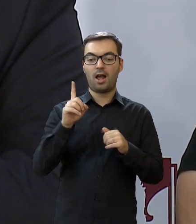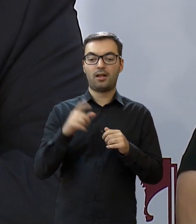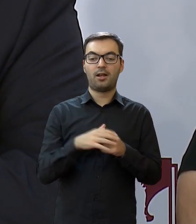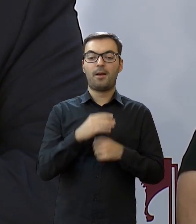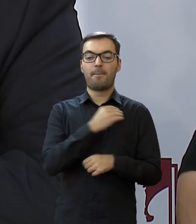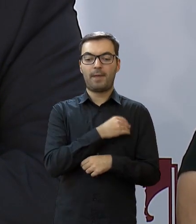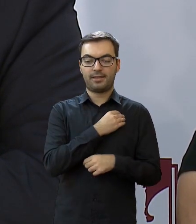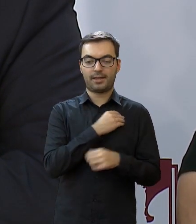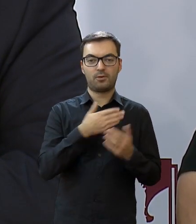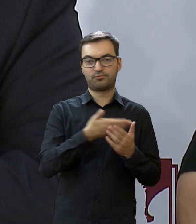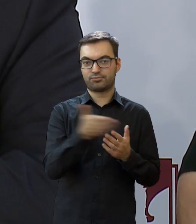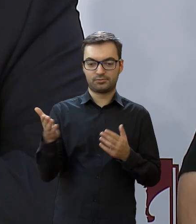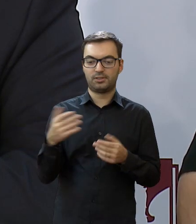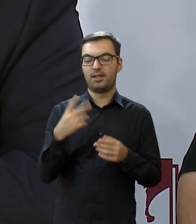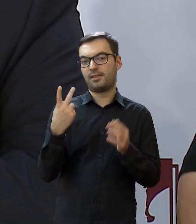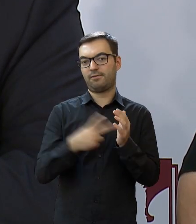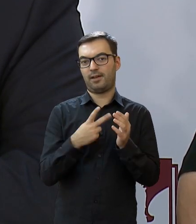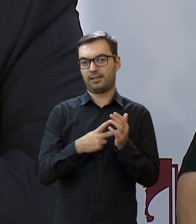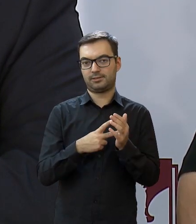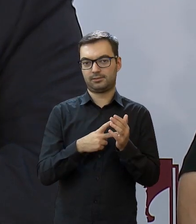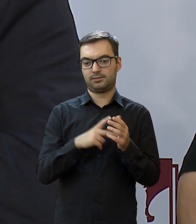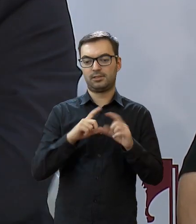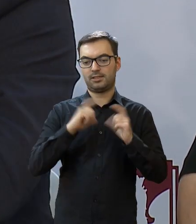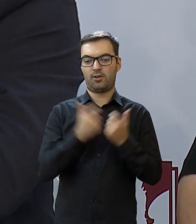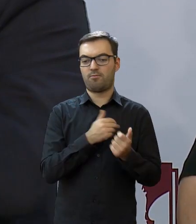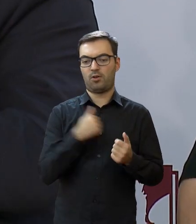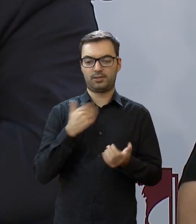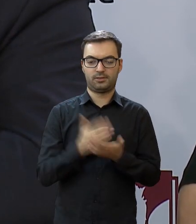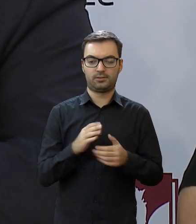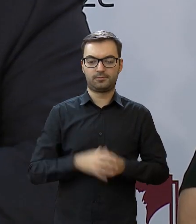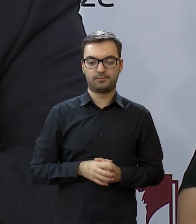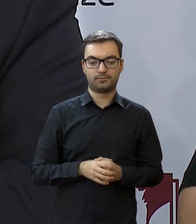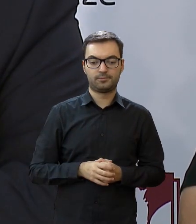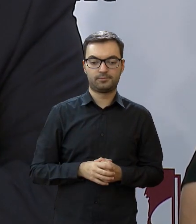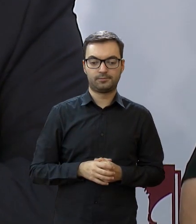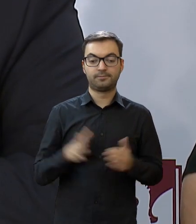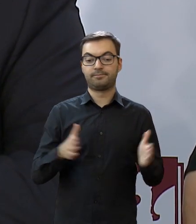9 of them concern political canvassing.